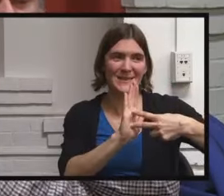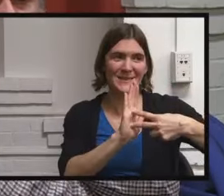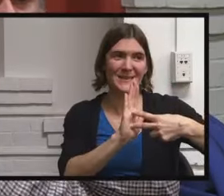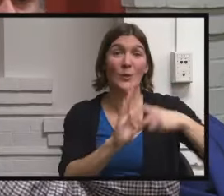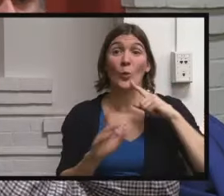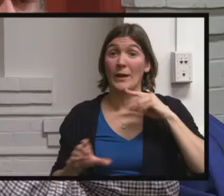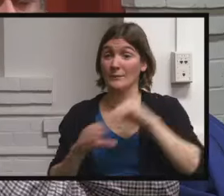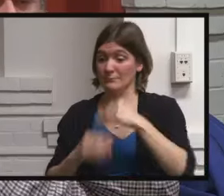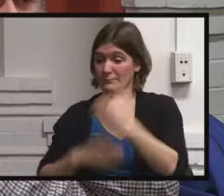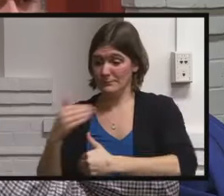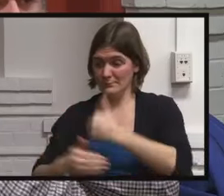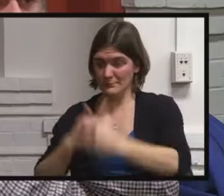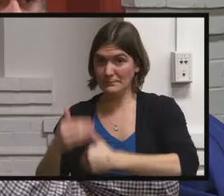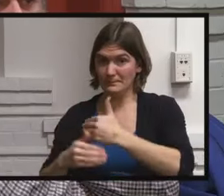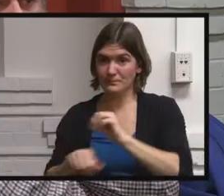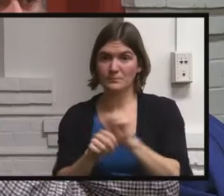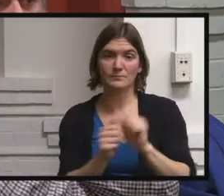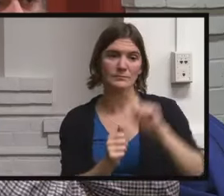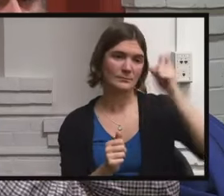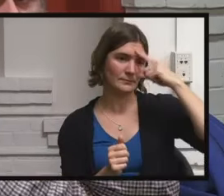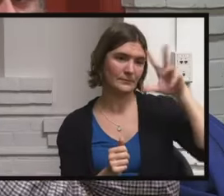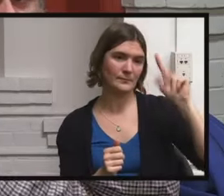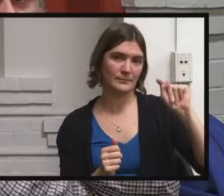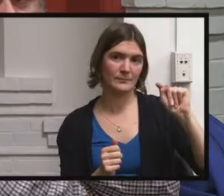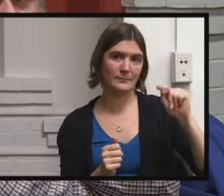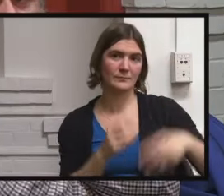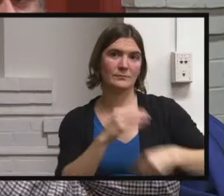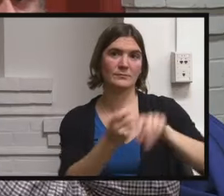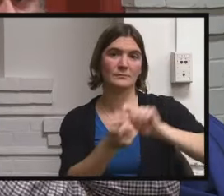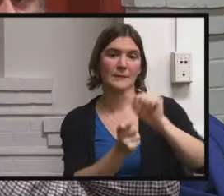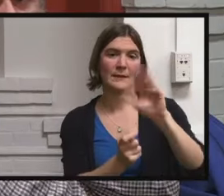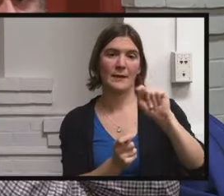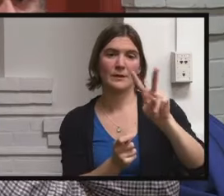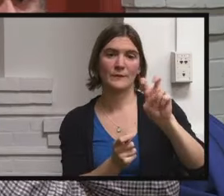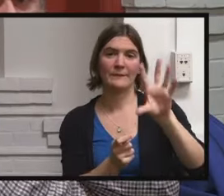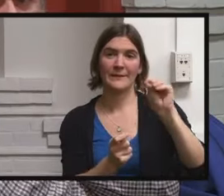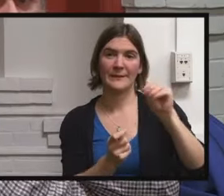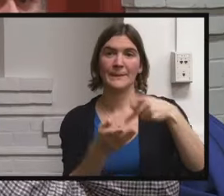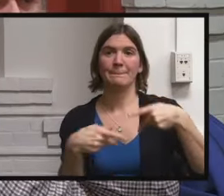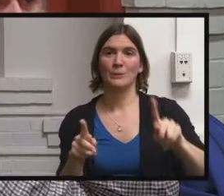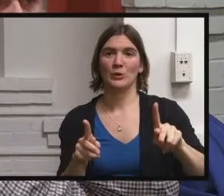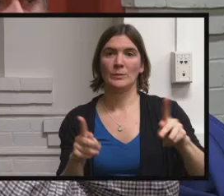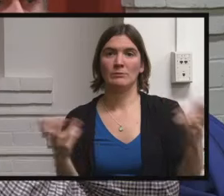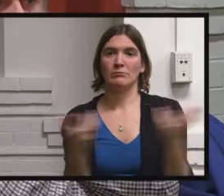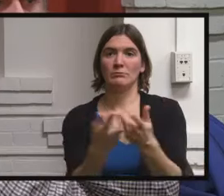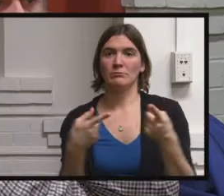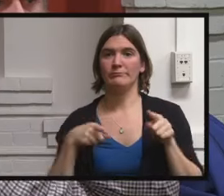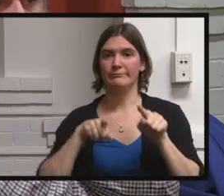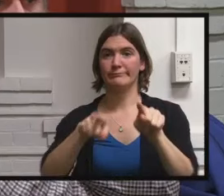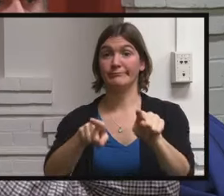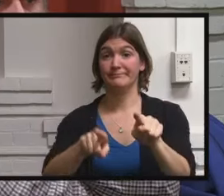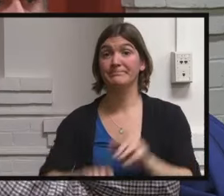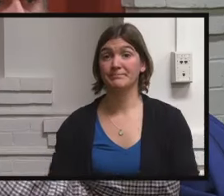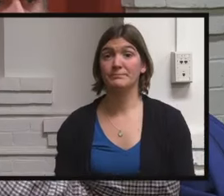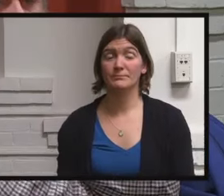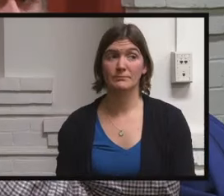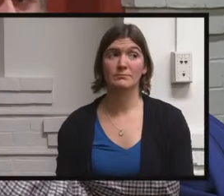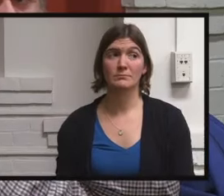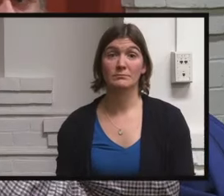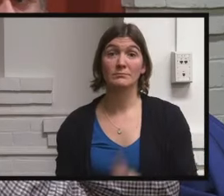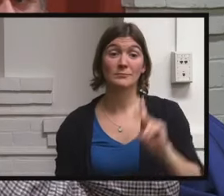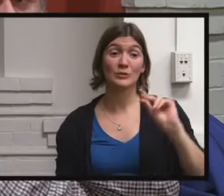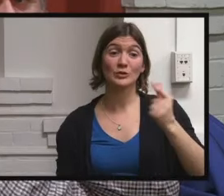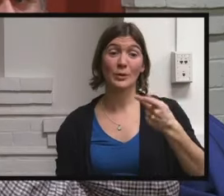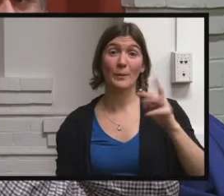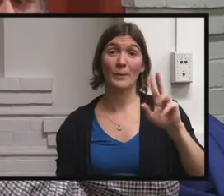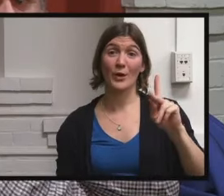we're in the process of working with the state of Vermont to amend our Act 250 permit so that both projects are in conjunction. This dog